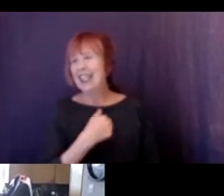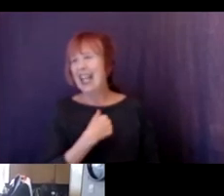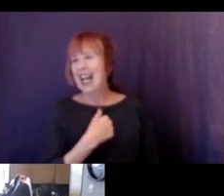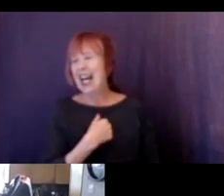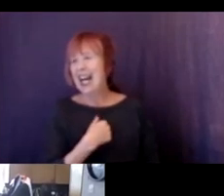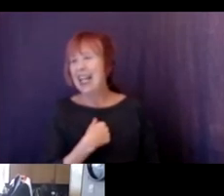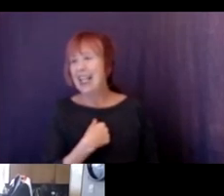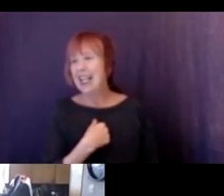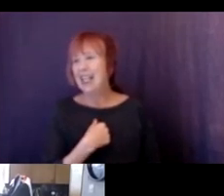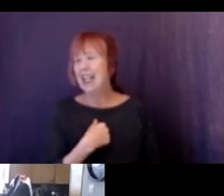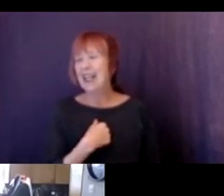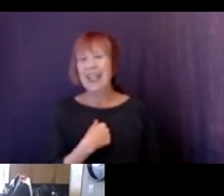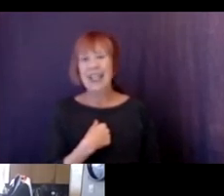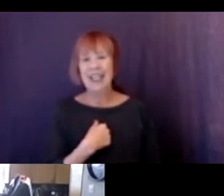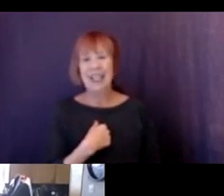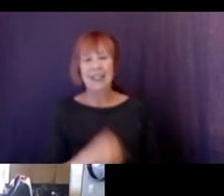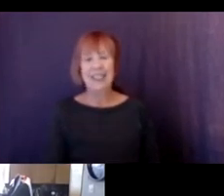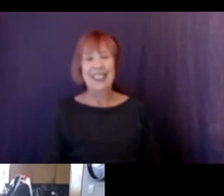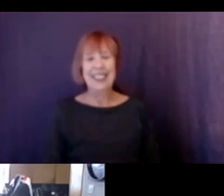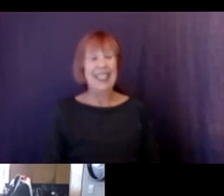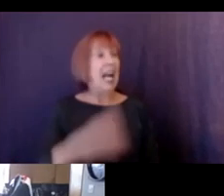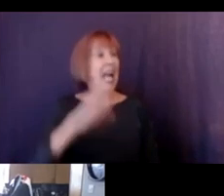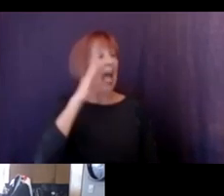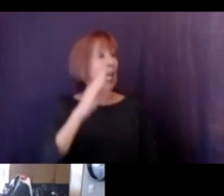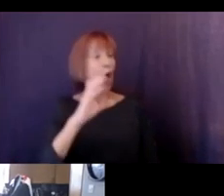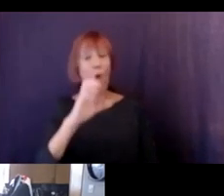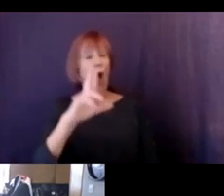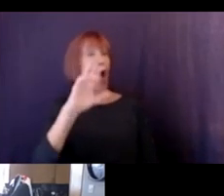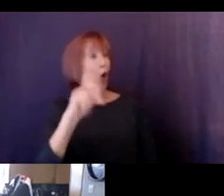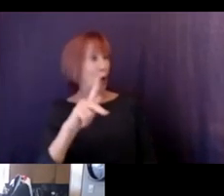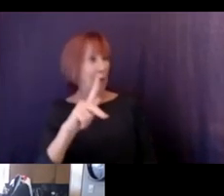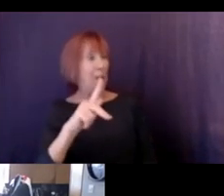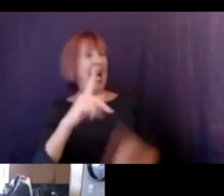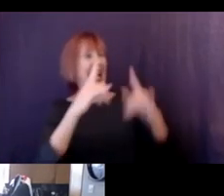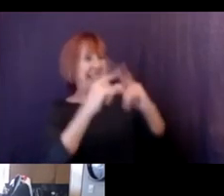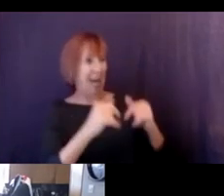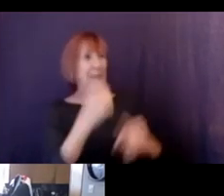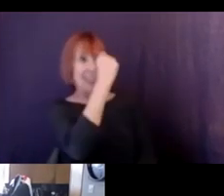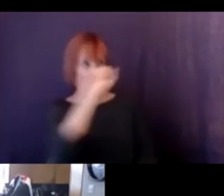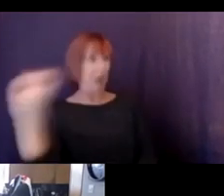Hello, Crypt Camp is a revolution.